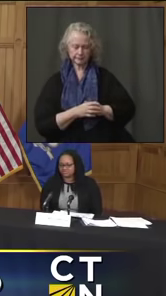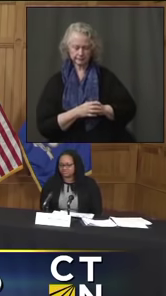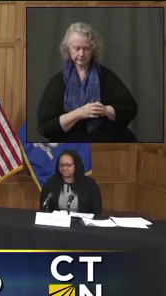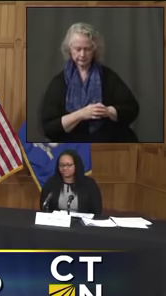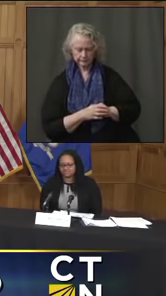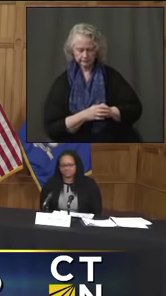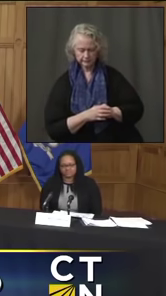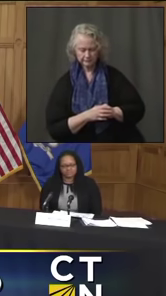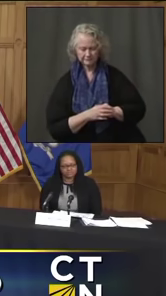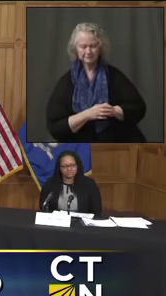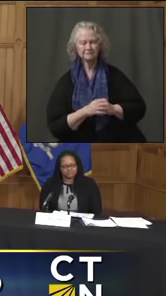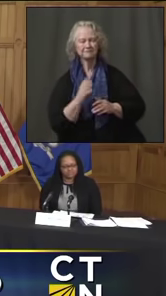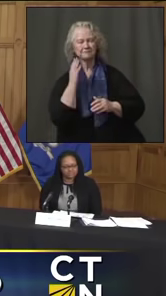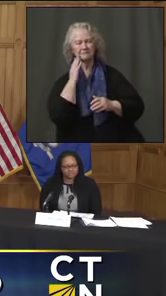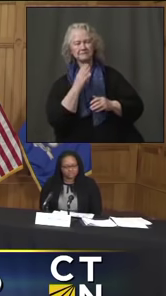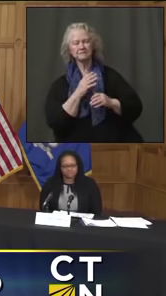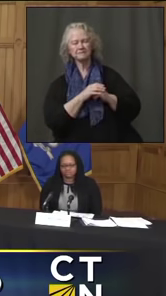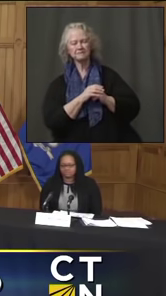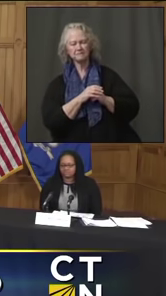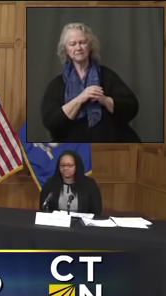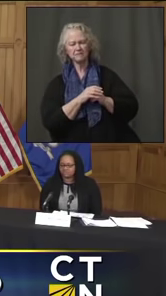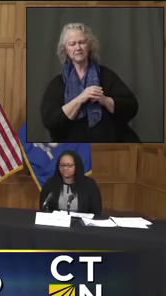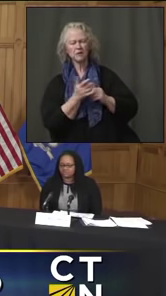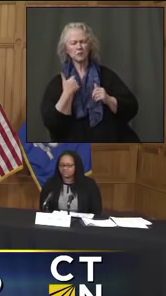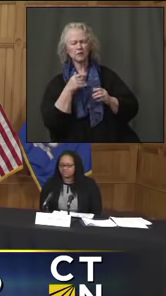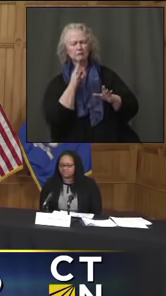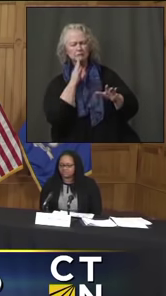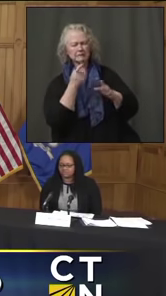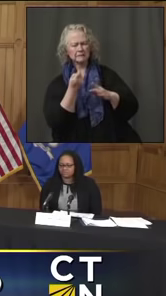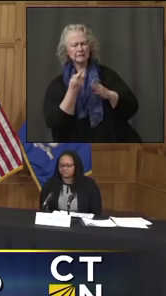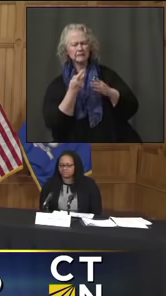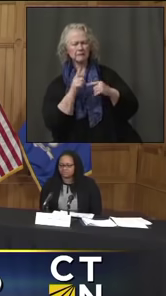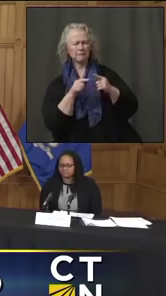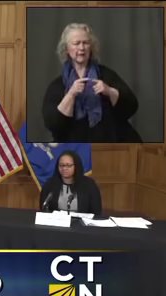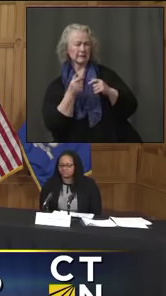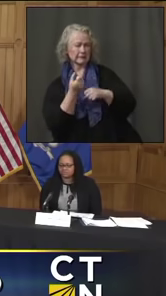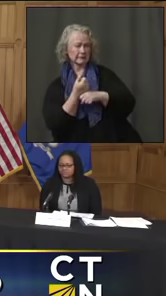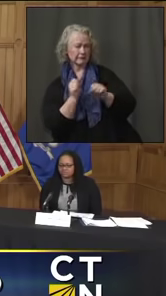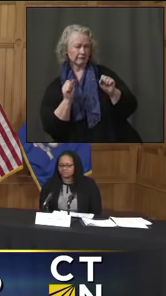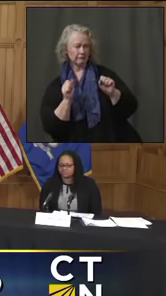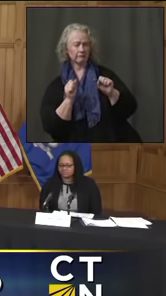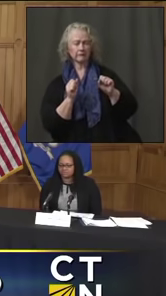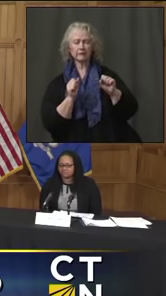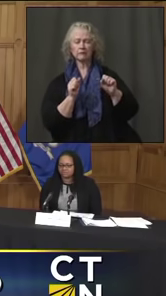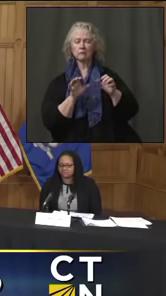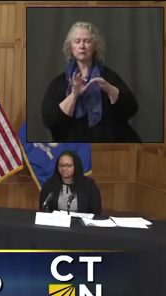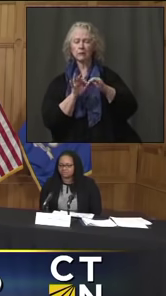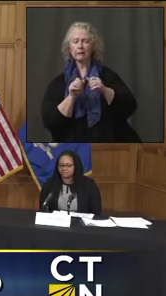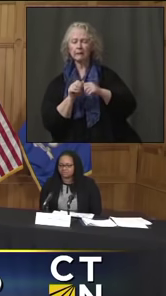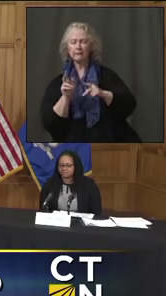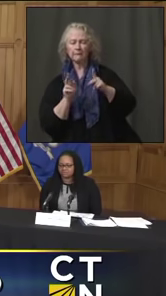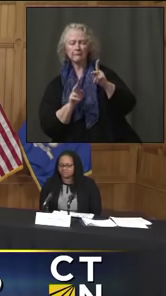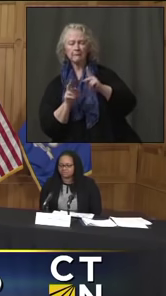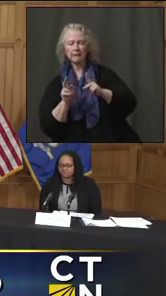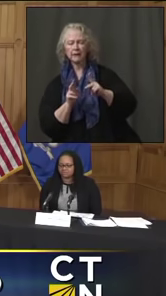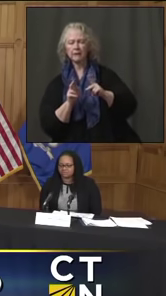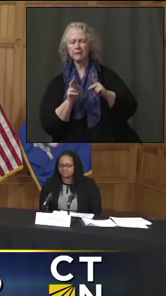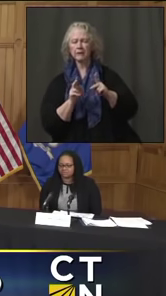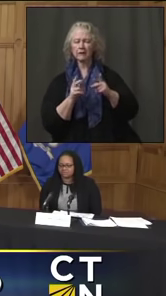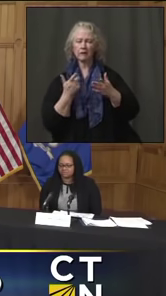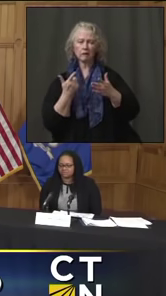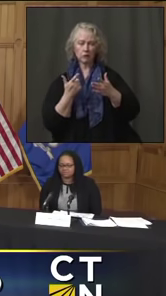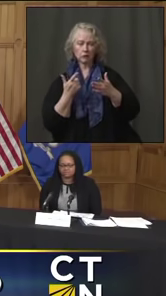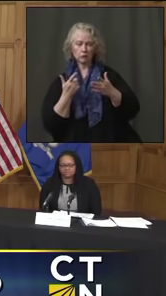Hi, this is Sabina with News 8. So we did touch a little bit on the safety with people wanting to feel safe when we start this phase 1